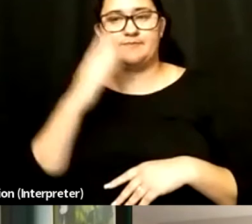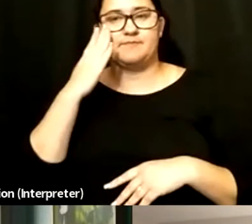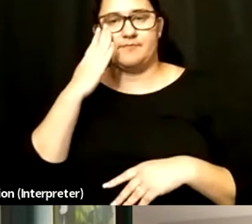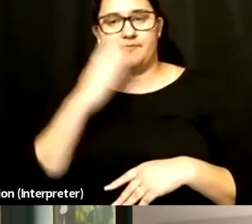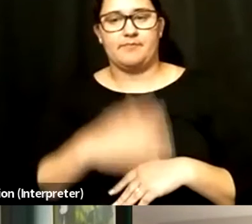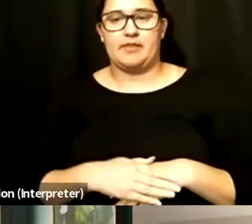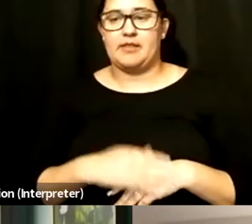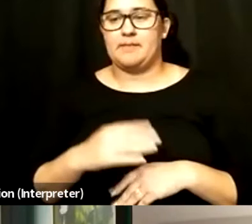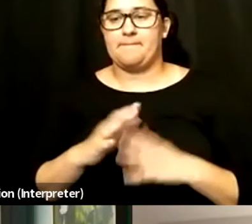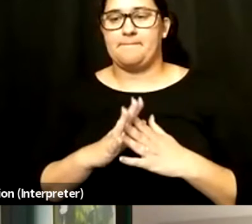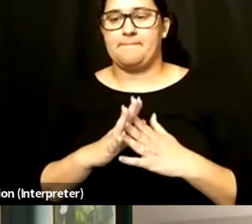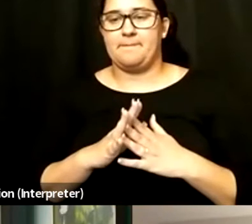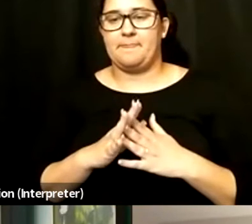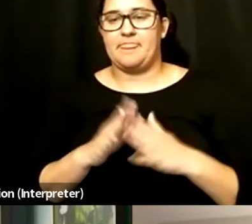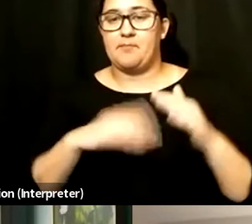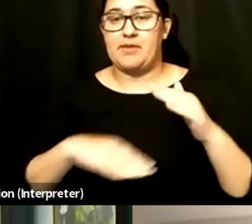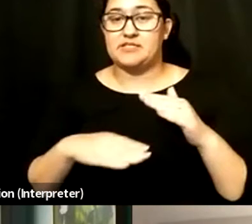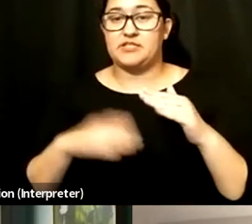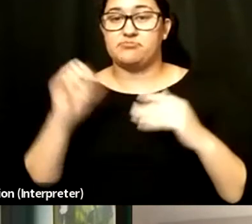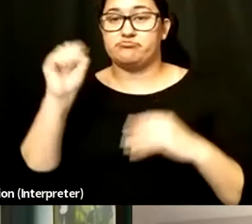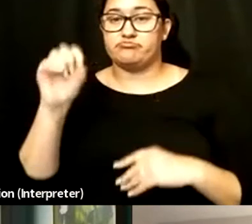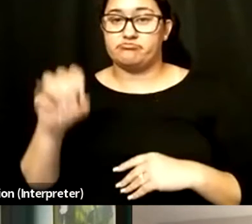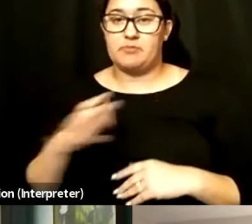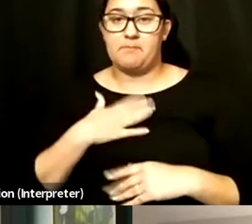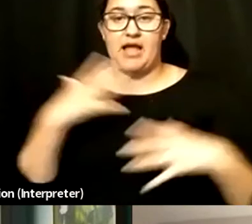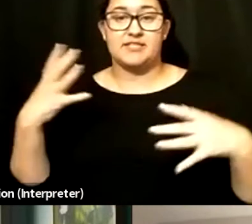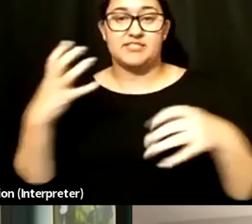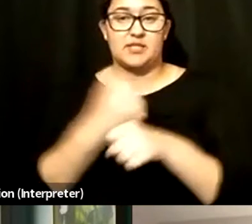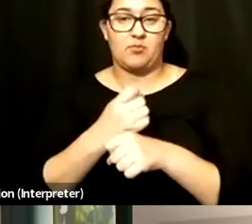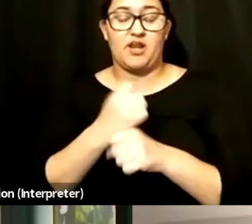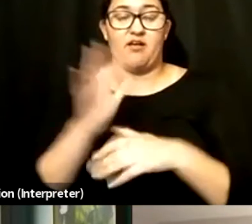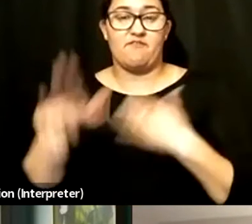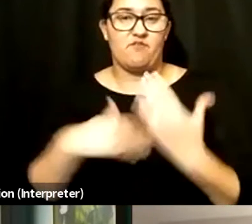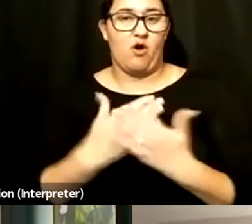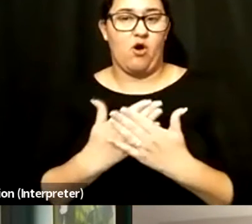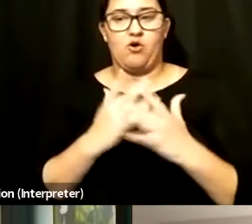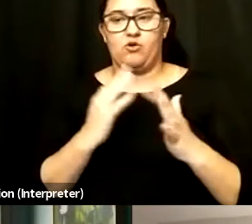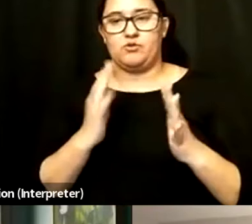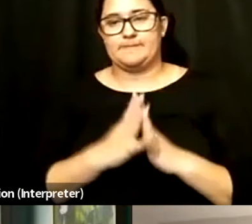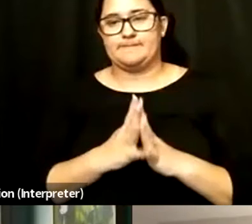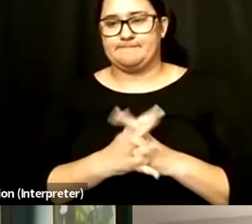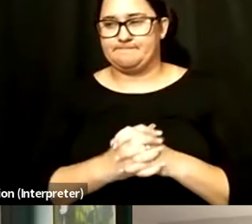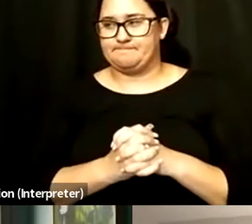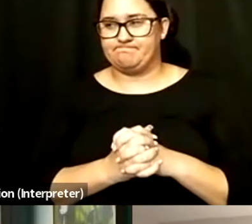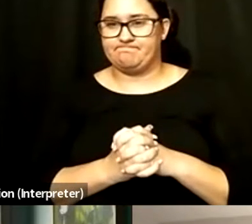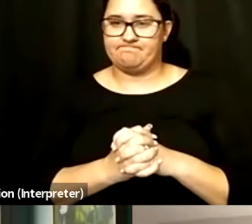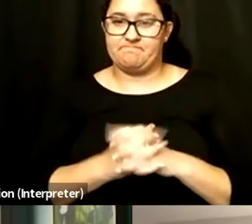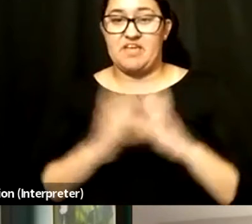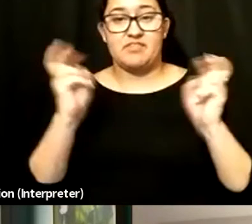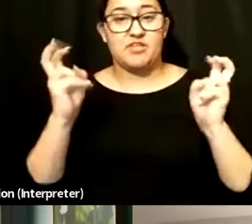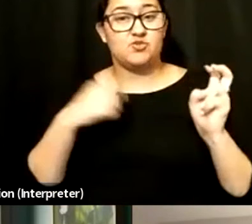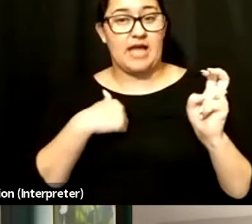just basically giving her a summary of all of the sort of um, issues that